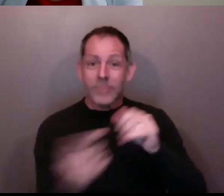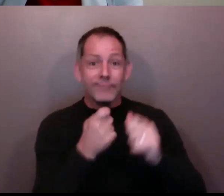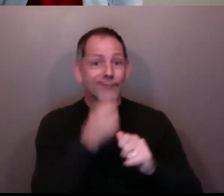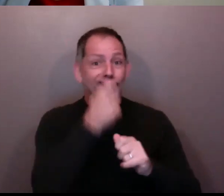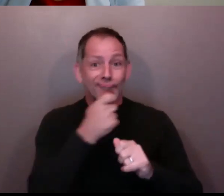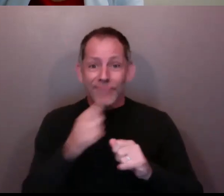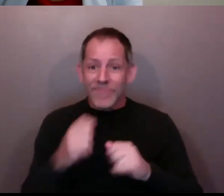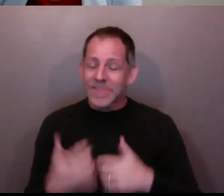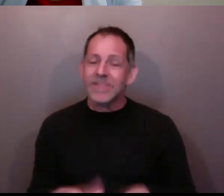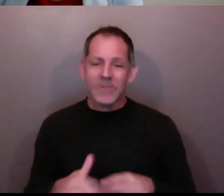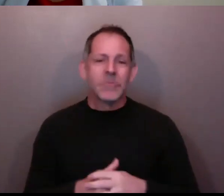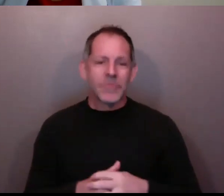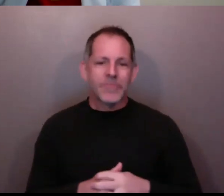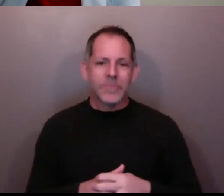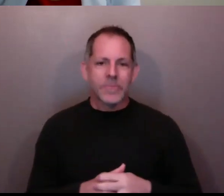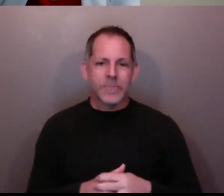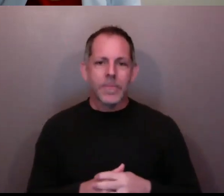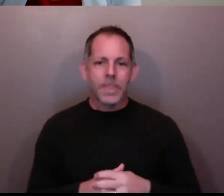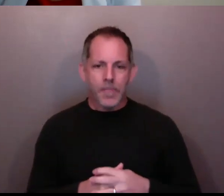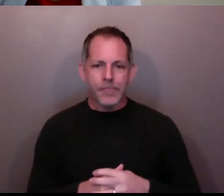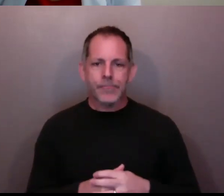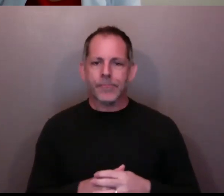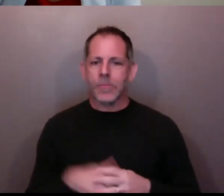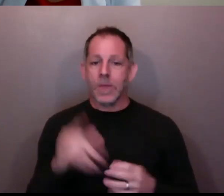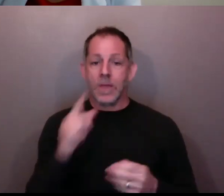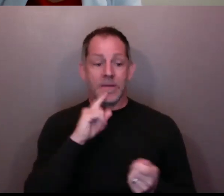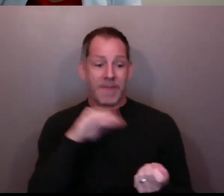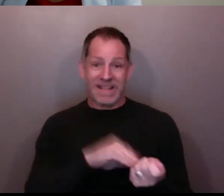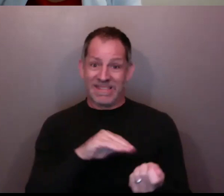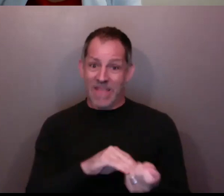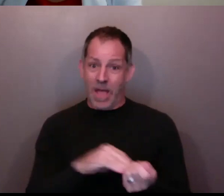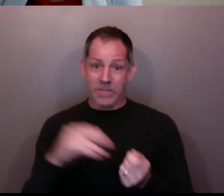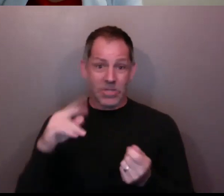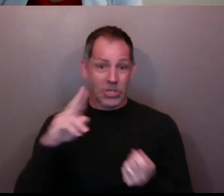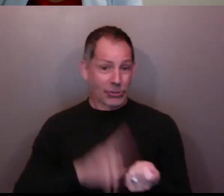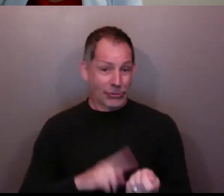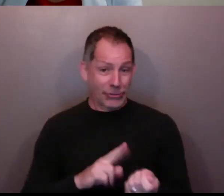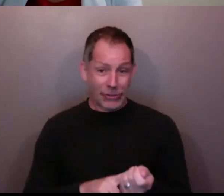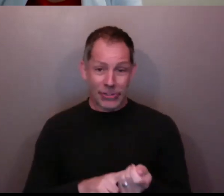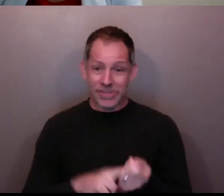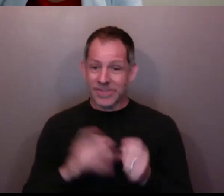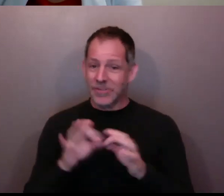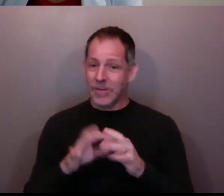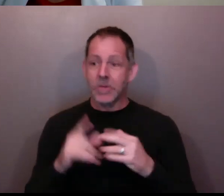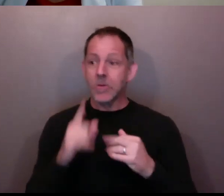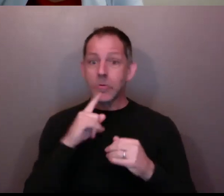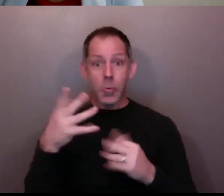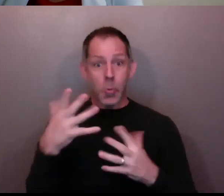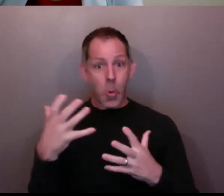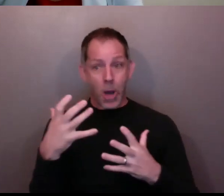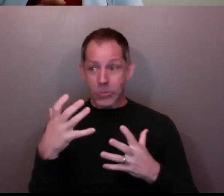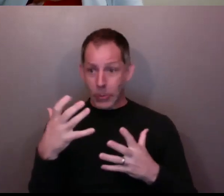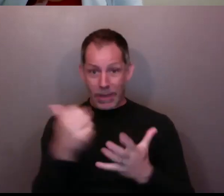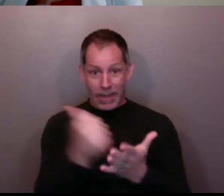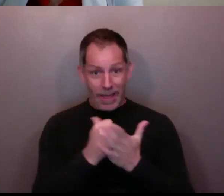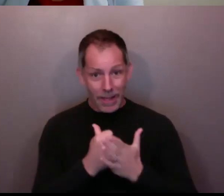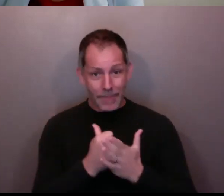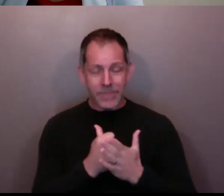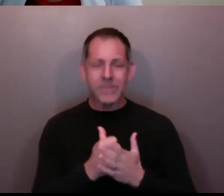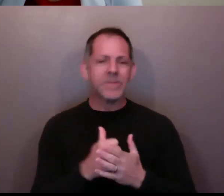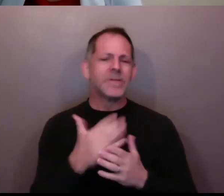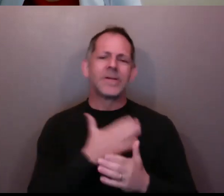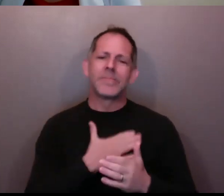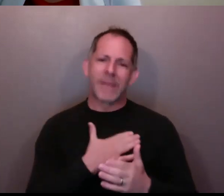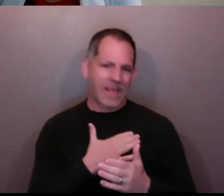doctors and nurses and interpreters and anybody who wants to help. We're very flexible. We want to meet people where